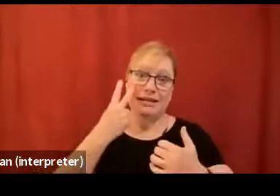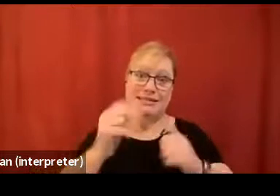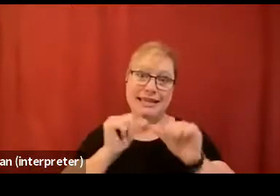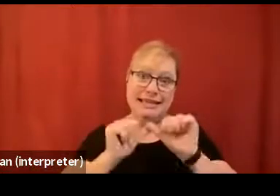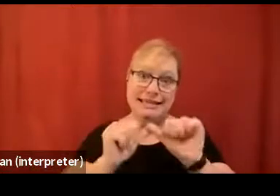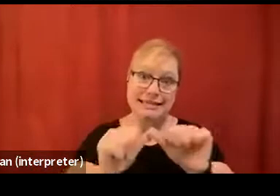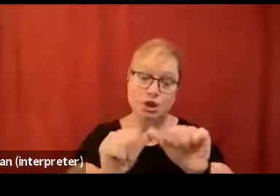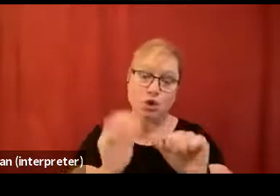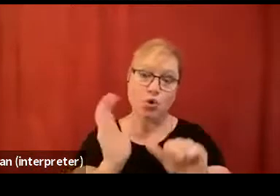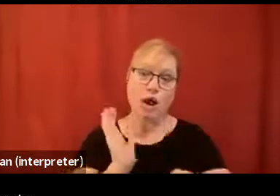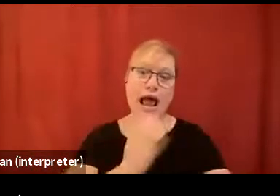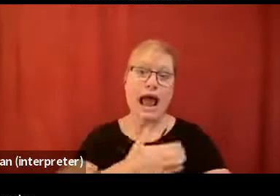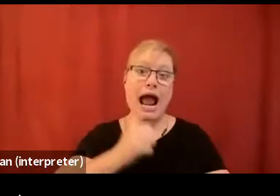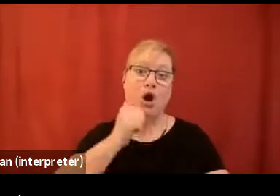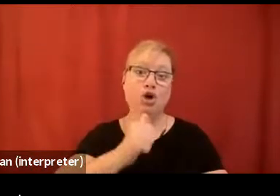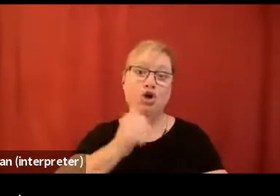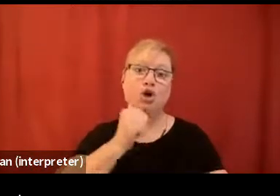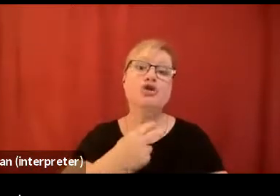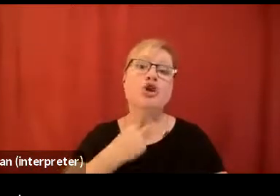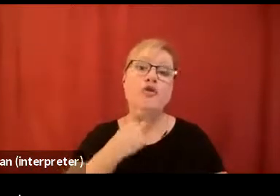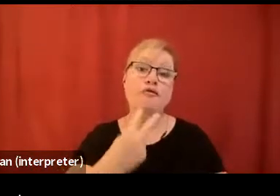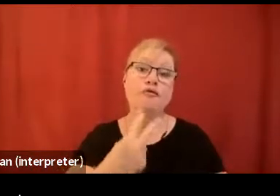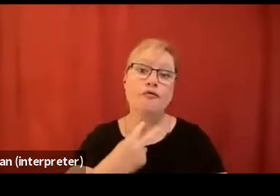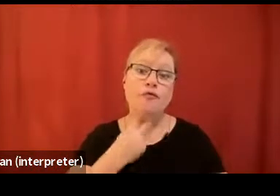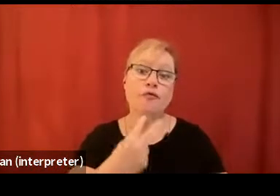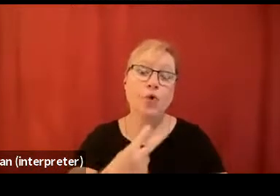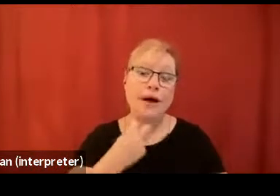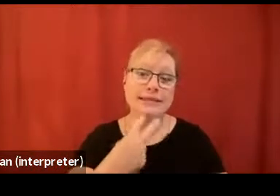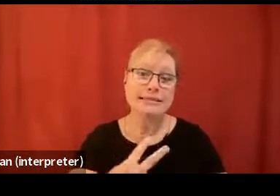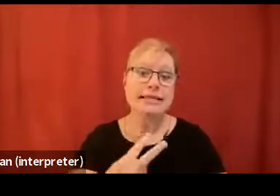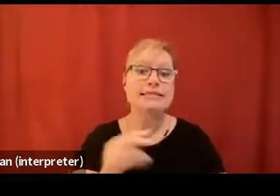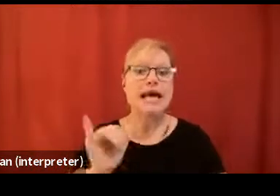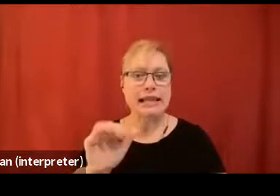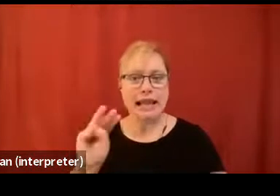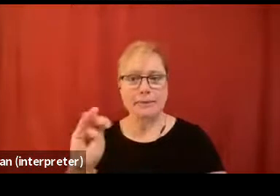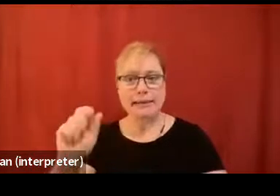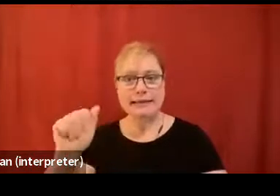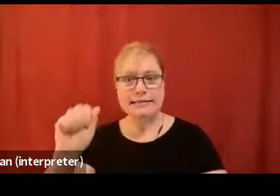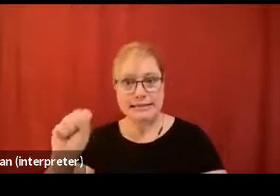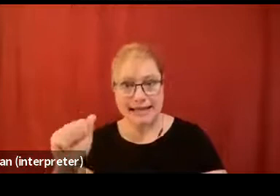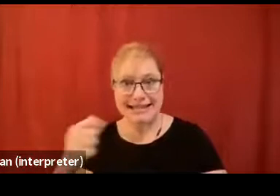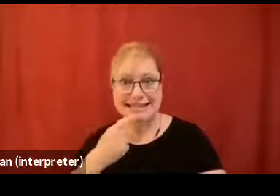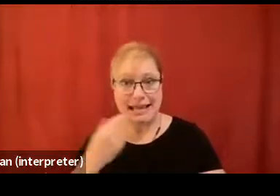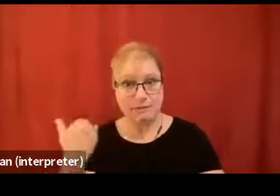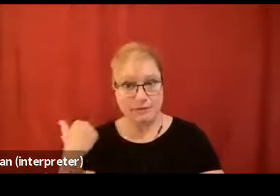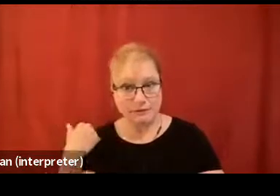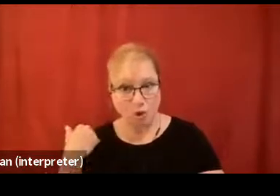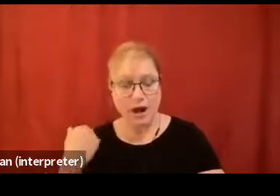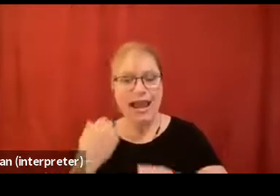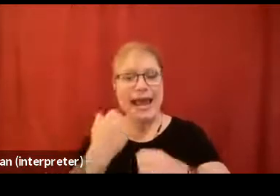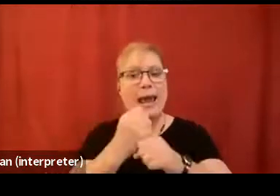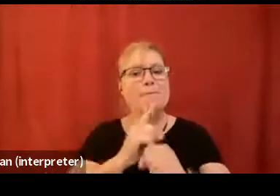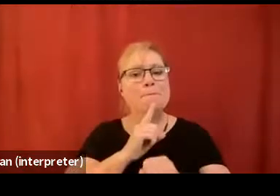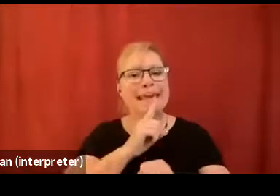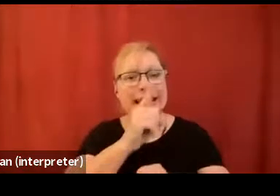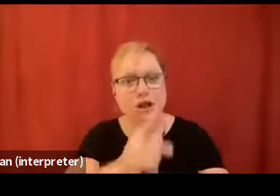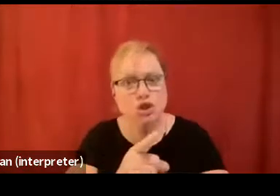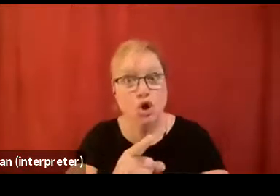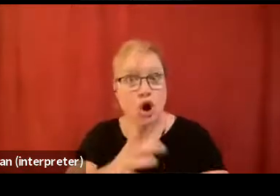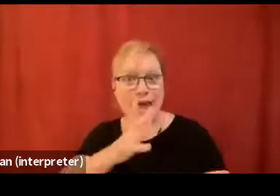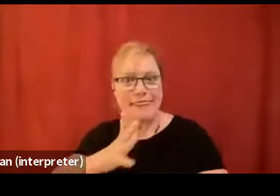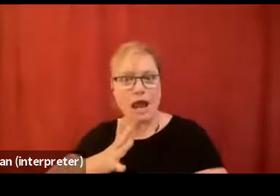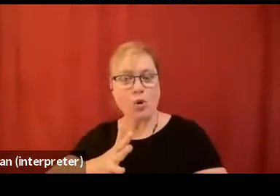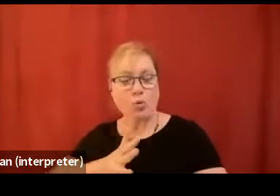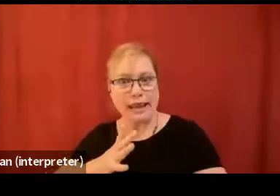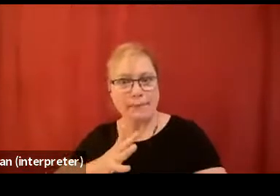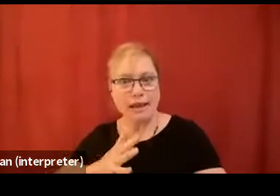our girls' voices, as Melissa said earlier, around making sure women are in leadership roles, we make